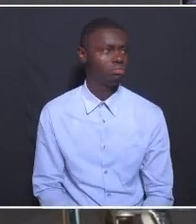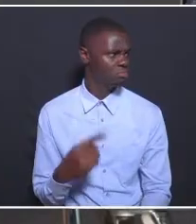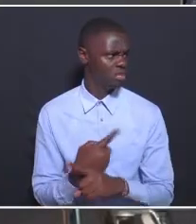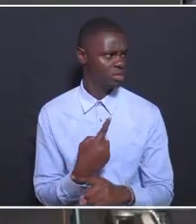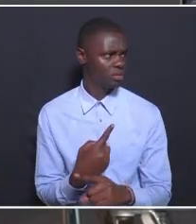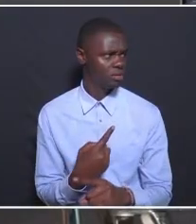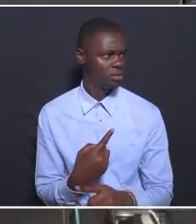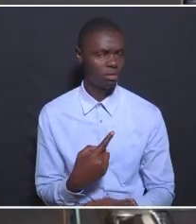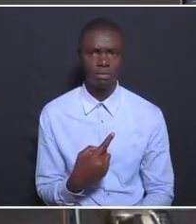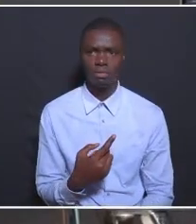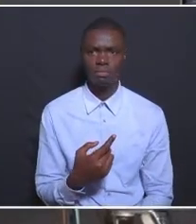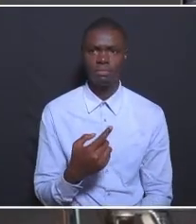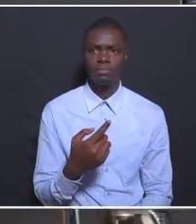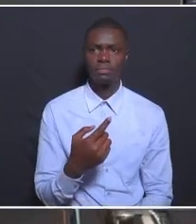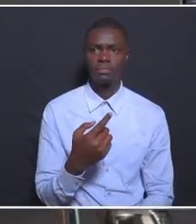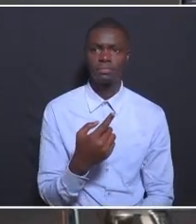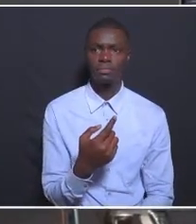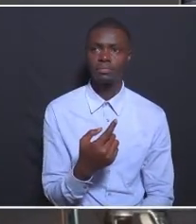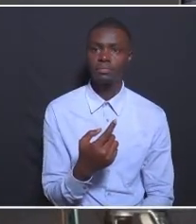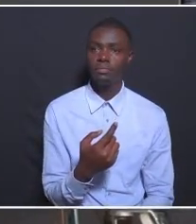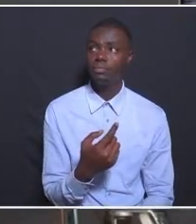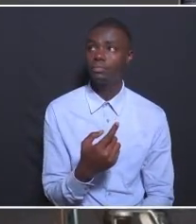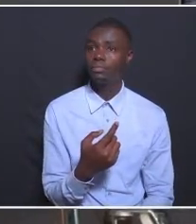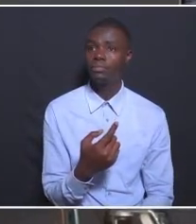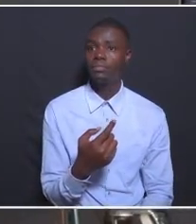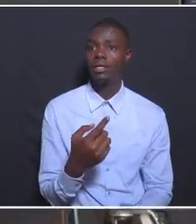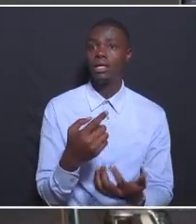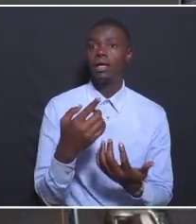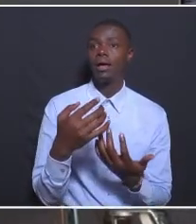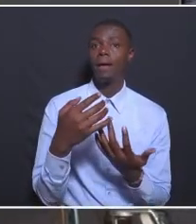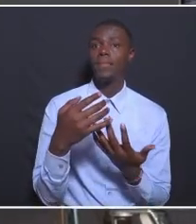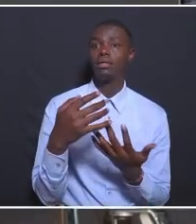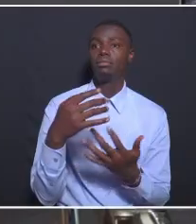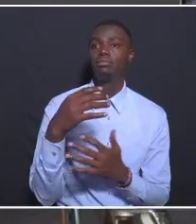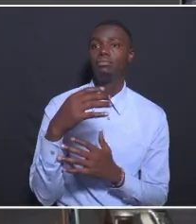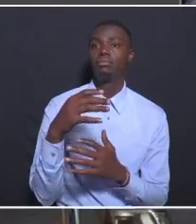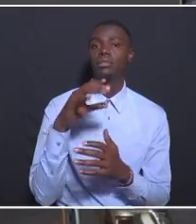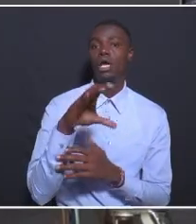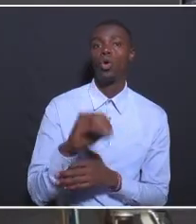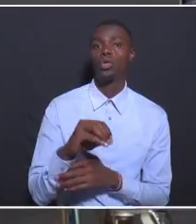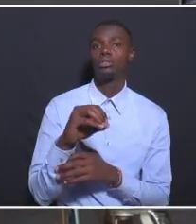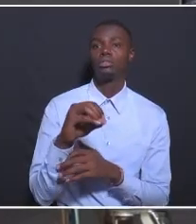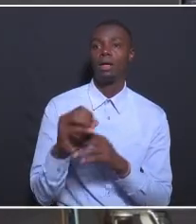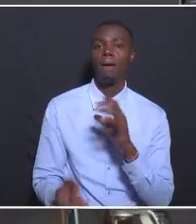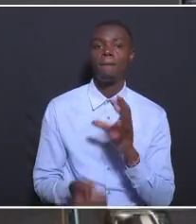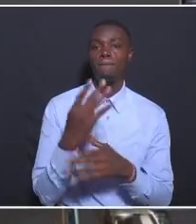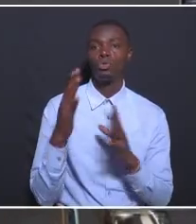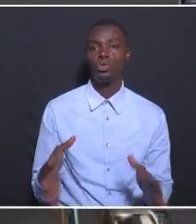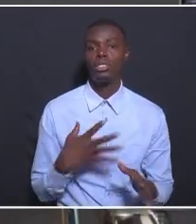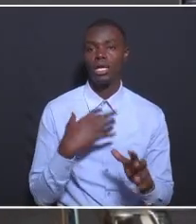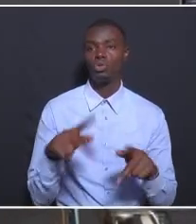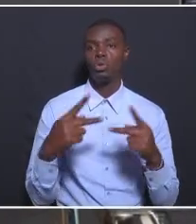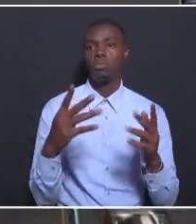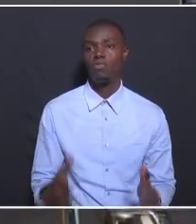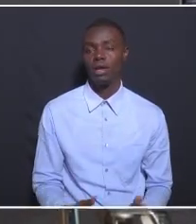music. And I'm a post supervisor, post producer, and I